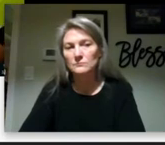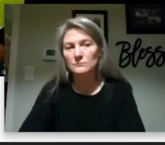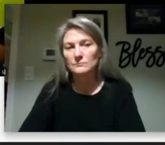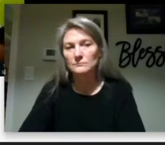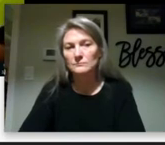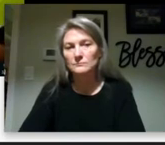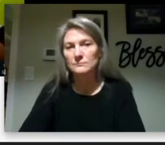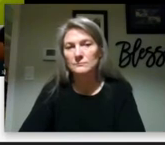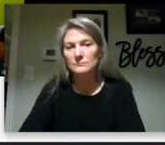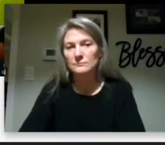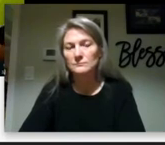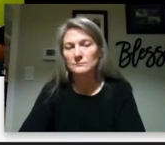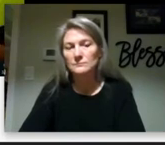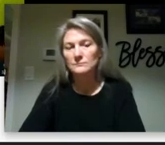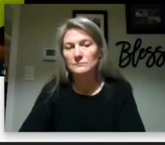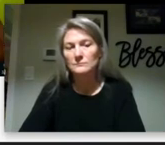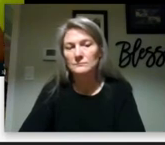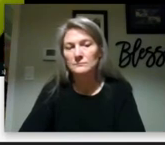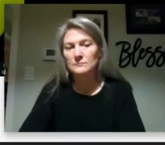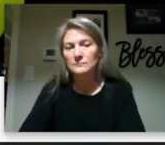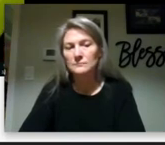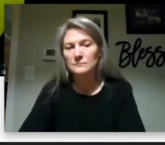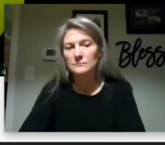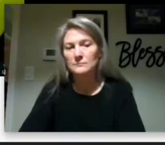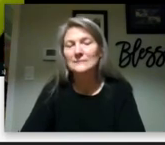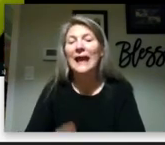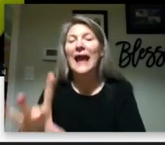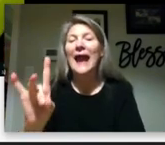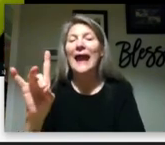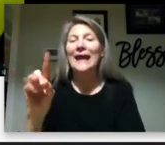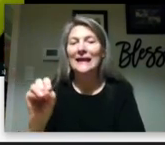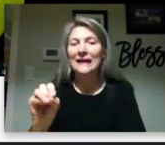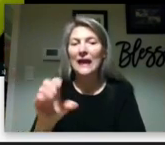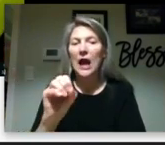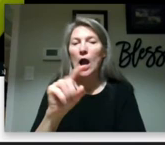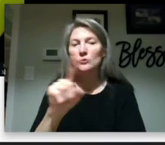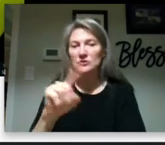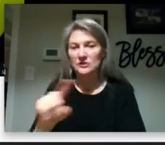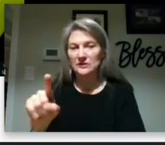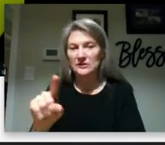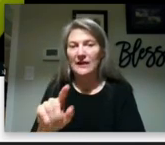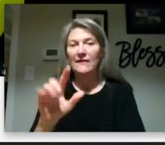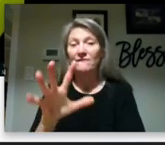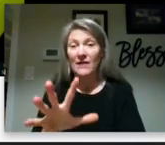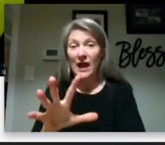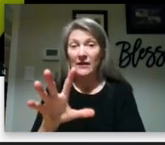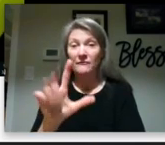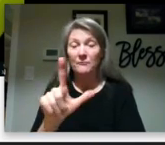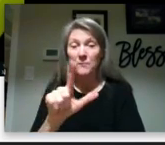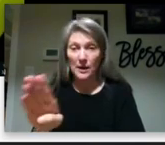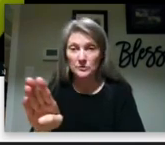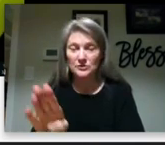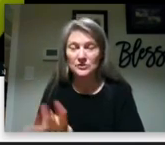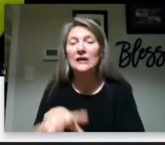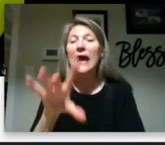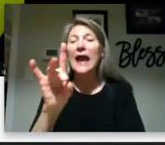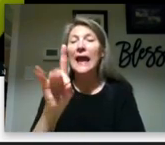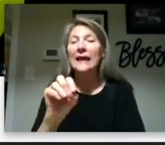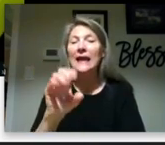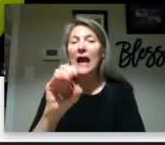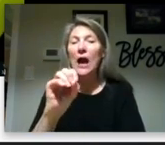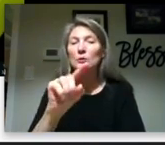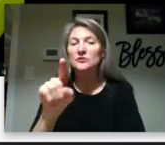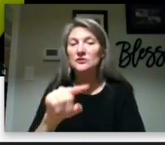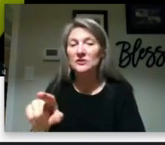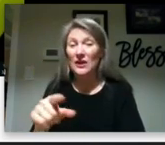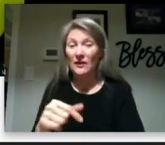get 80 ounces. So in 5 pounds, there are 80 ounces. If you have 90 ounces of flour, do you